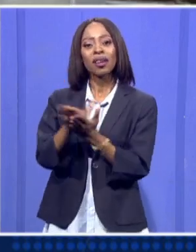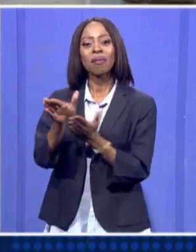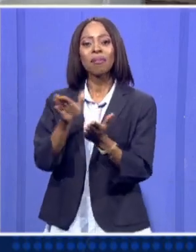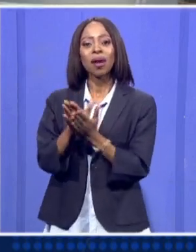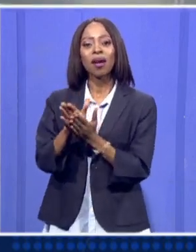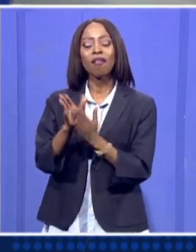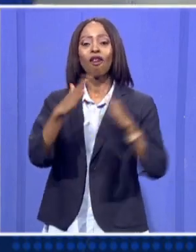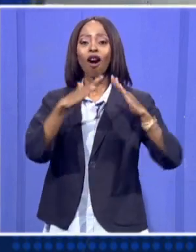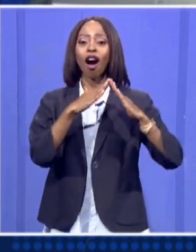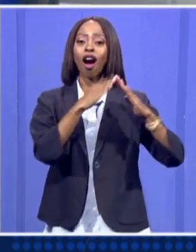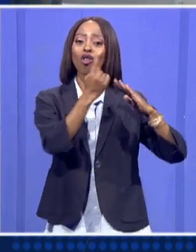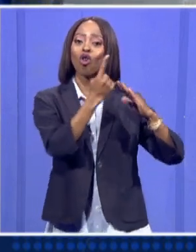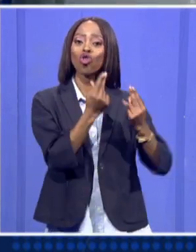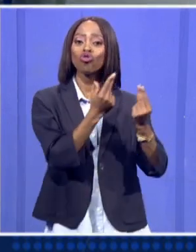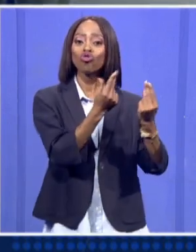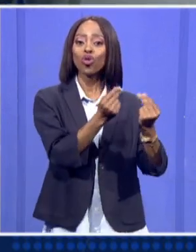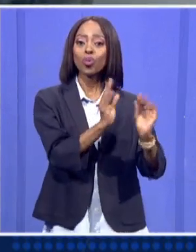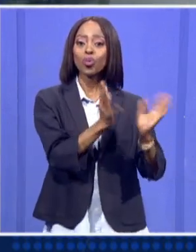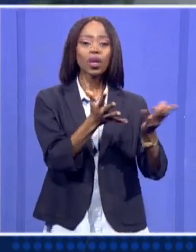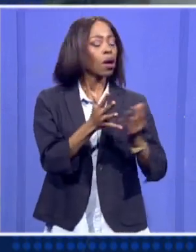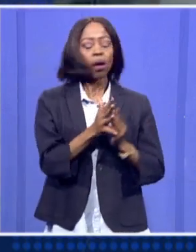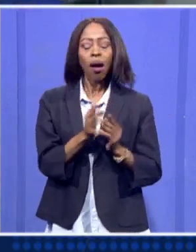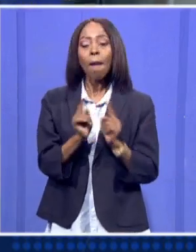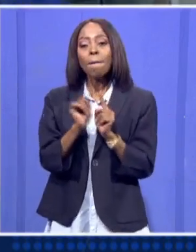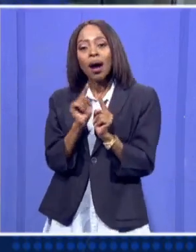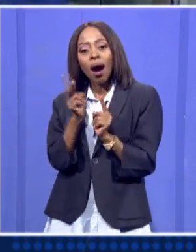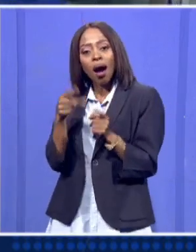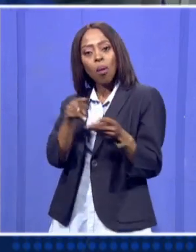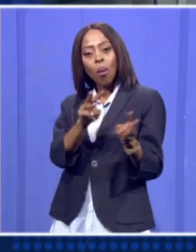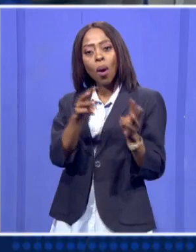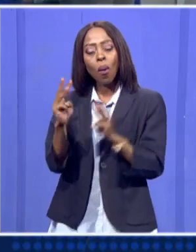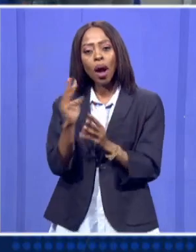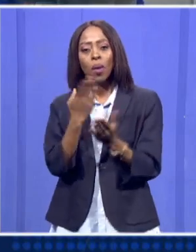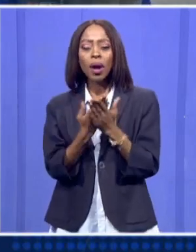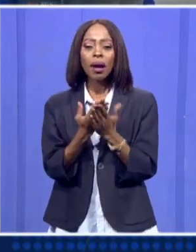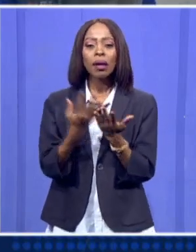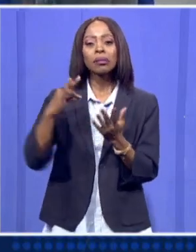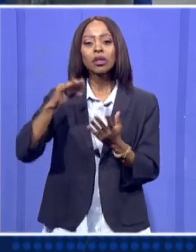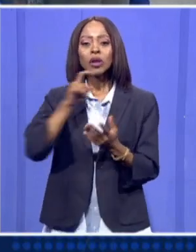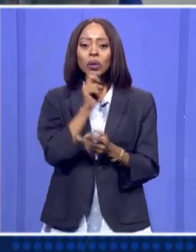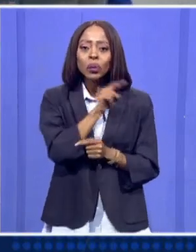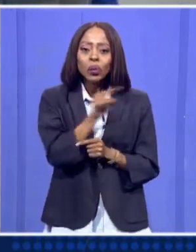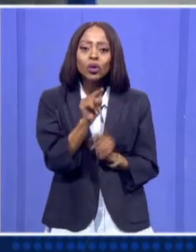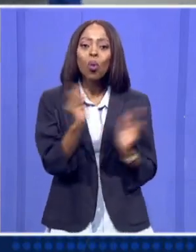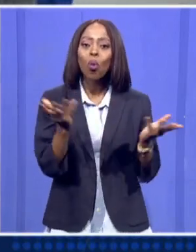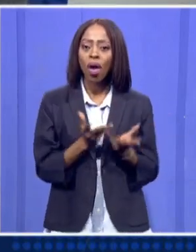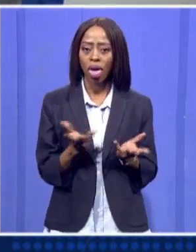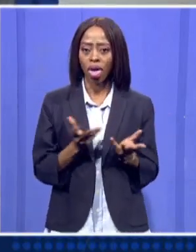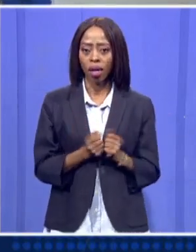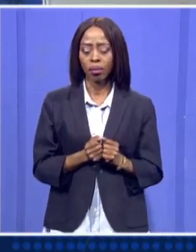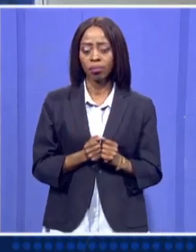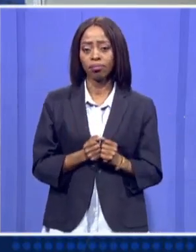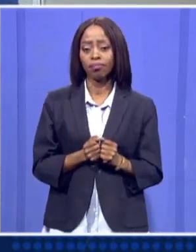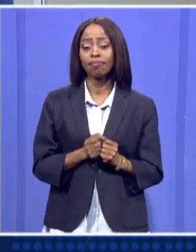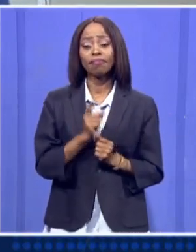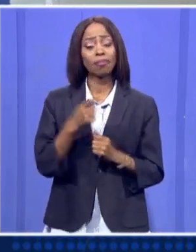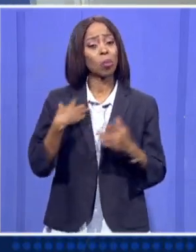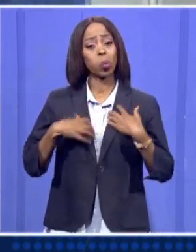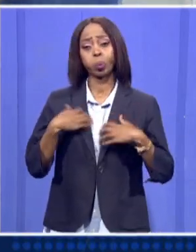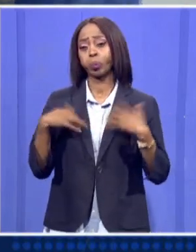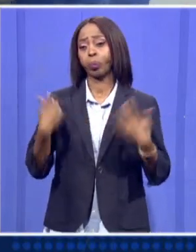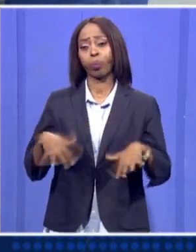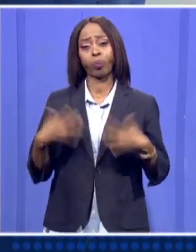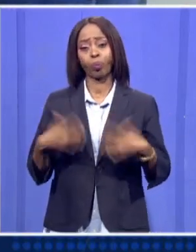a housing point of view only, but to say, what other elements are we going to be able to get the benefits out of it? So it's going to be